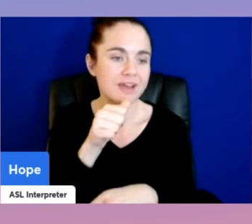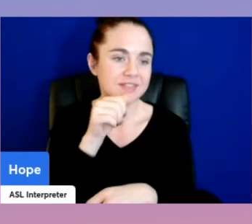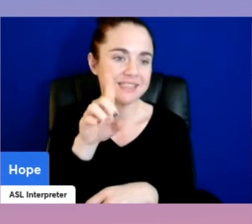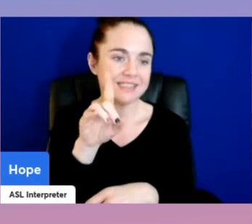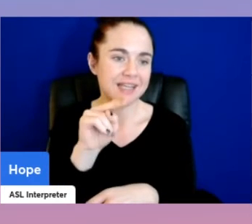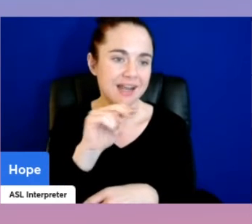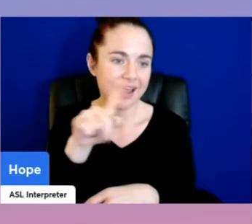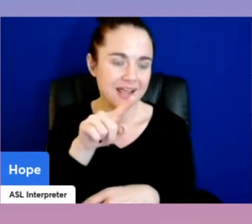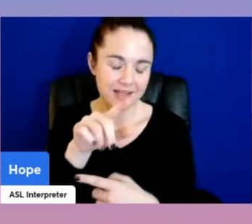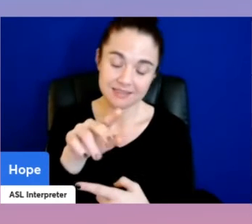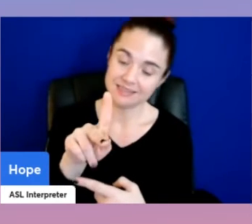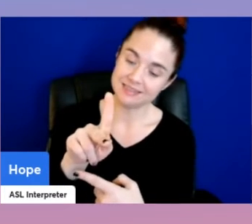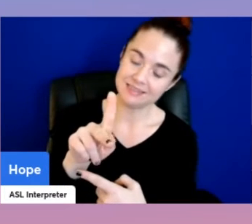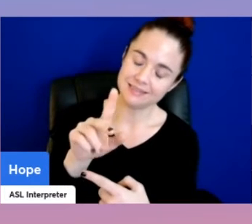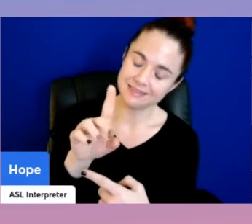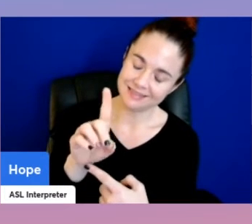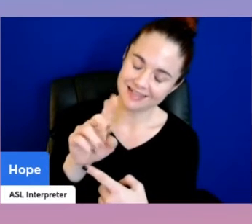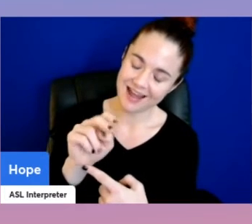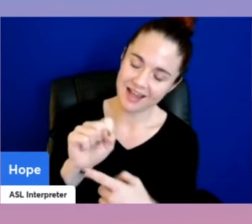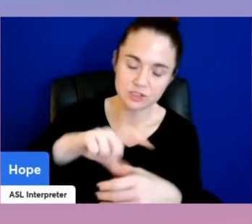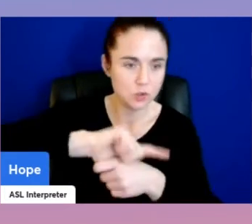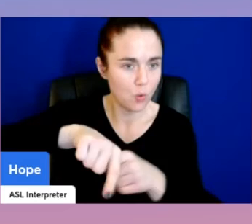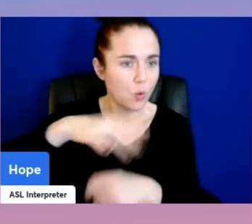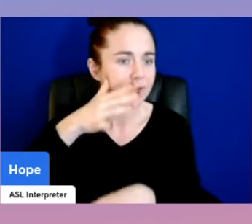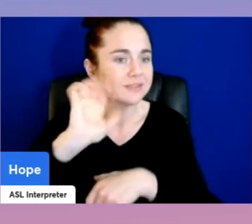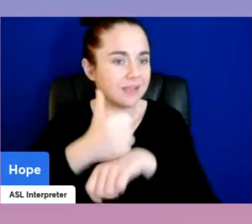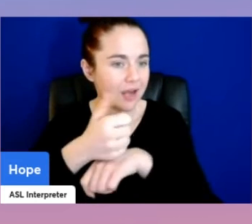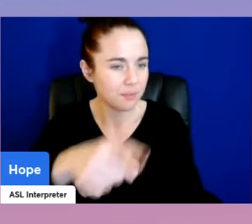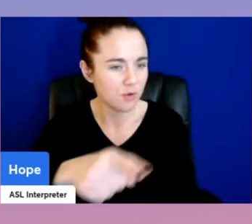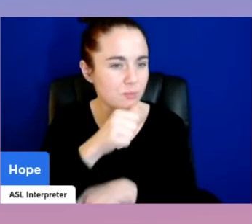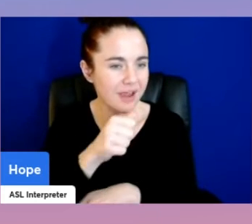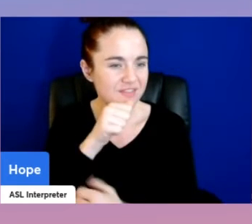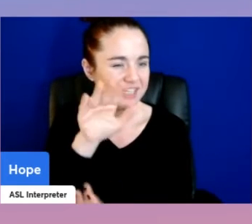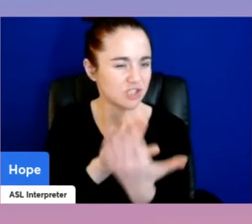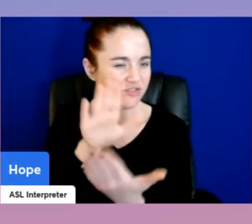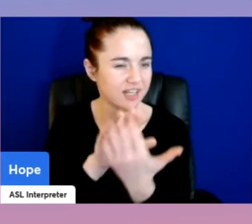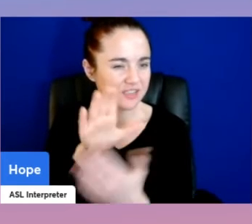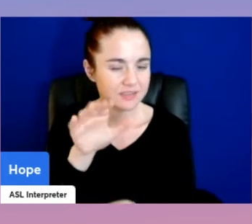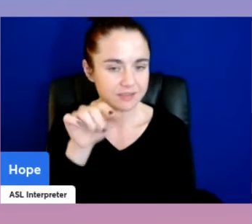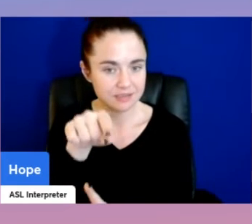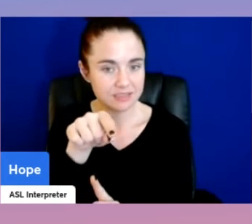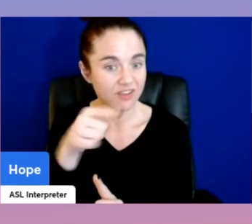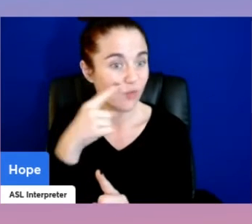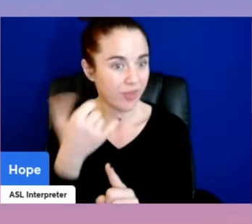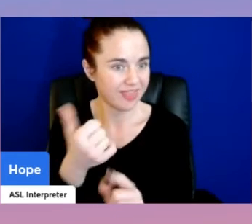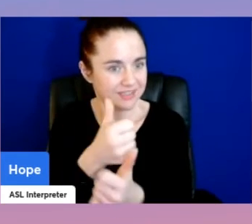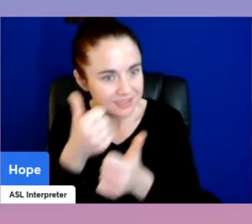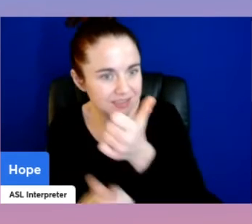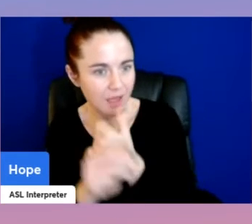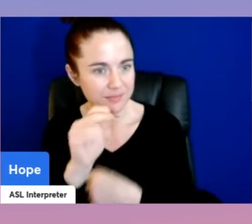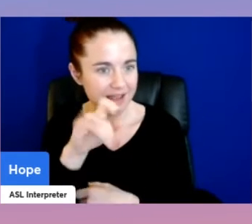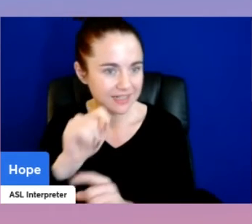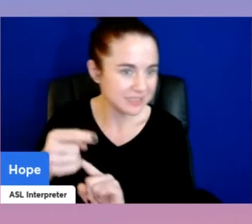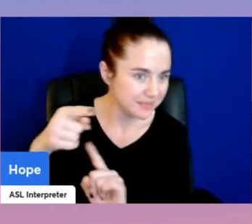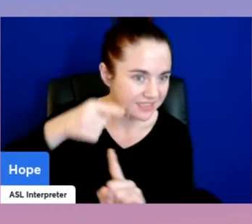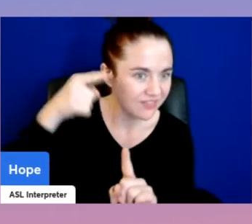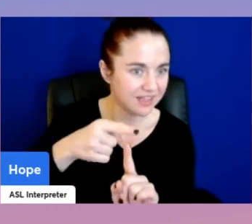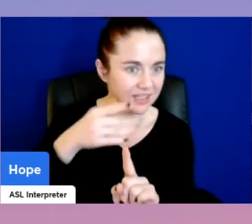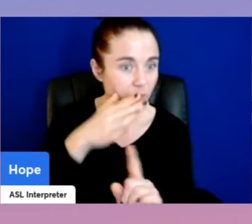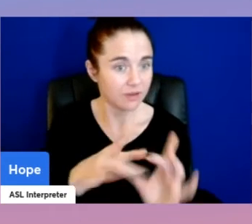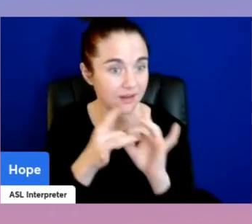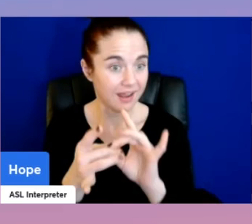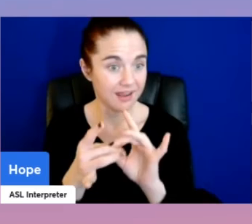This will essentially set up a network interface card that's on this subnet. and will connect this key